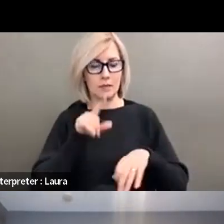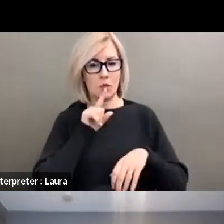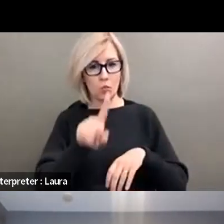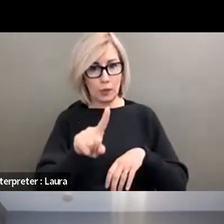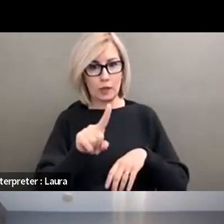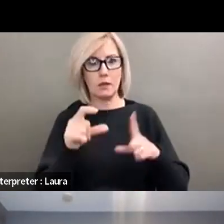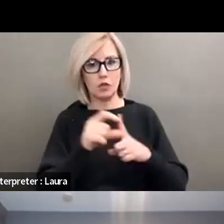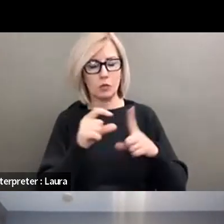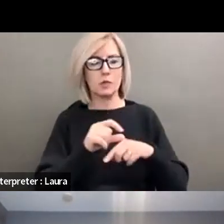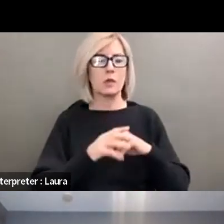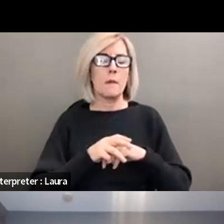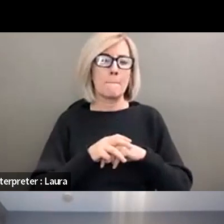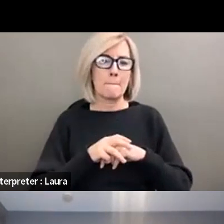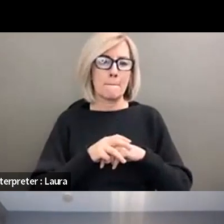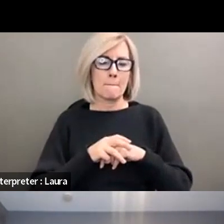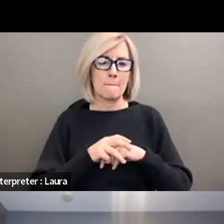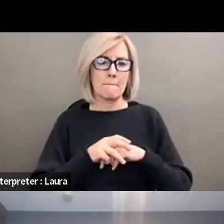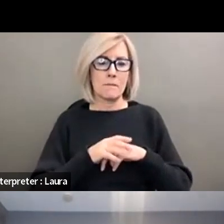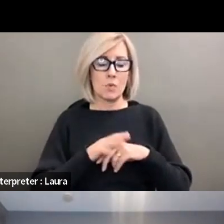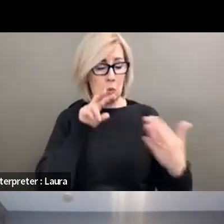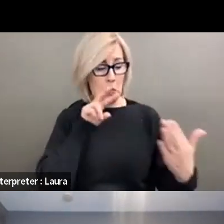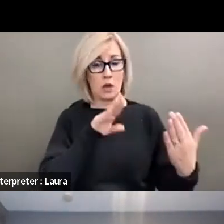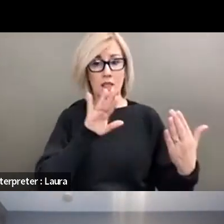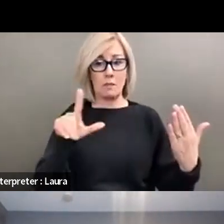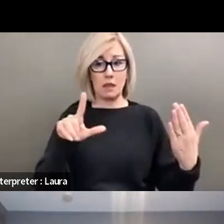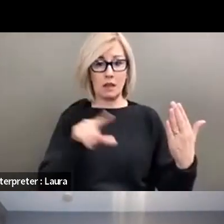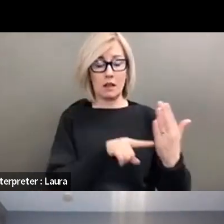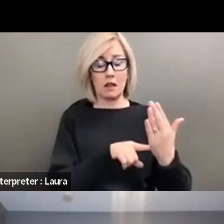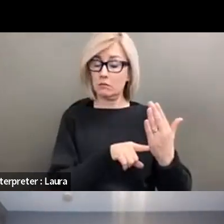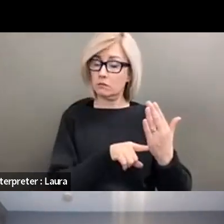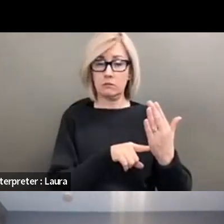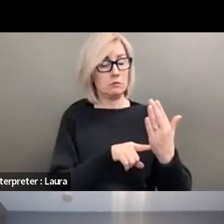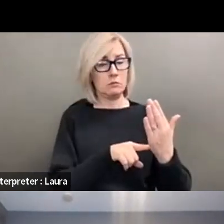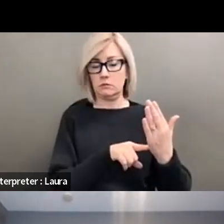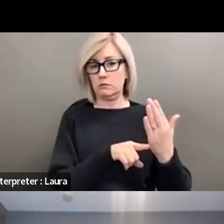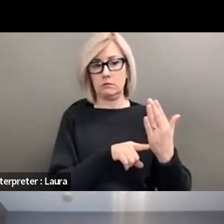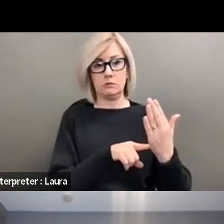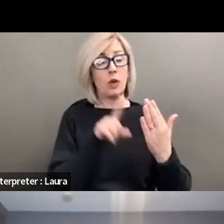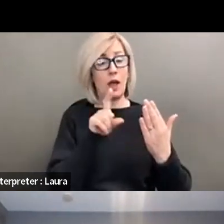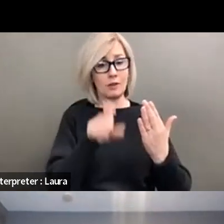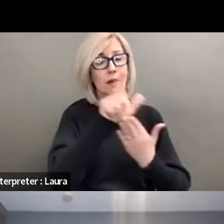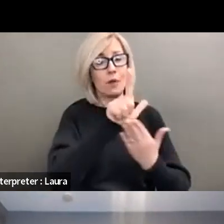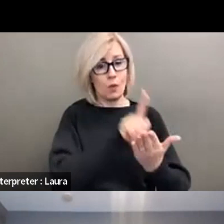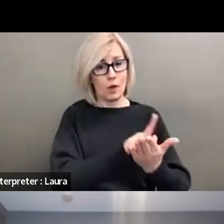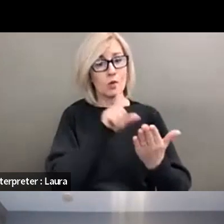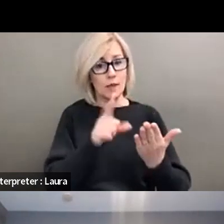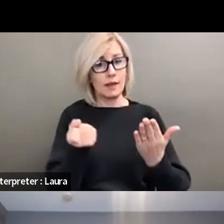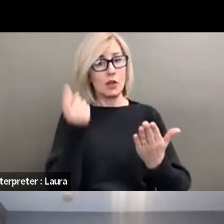terms, because when you look at the bill, it's pretty, you have to be a lawyer to really read the